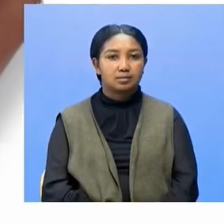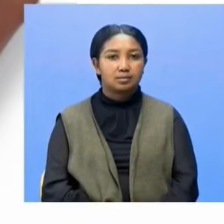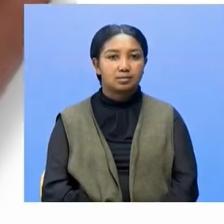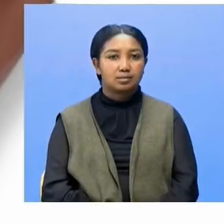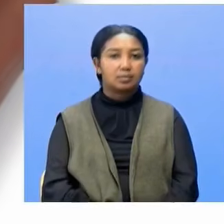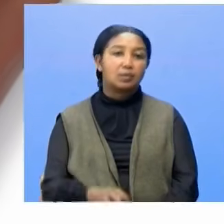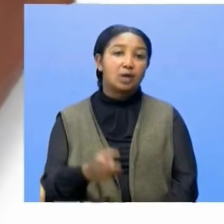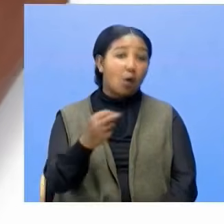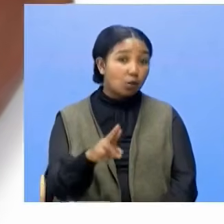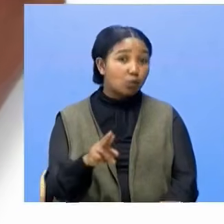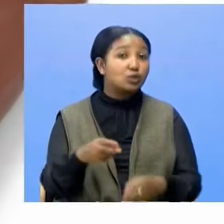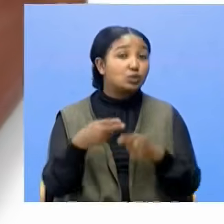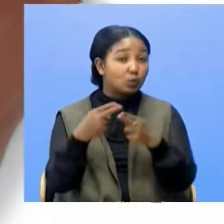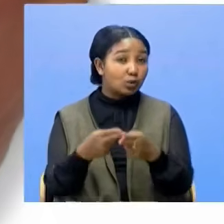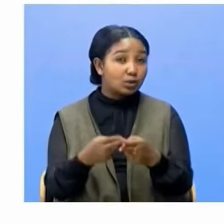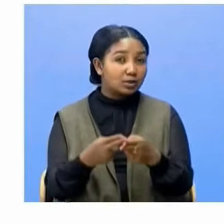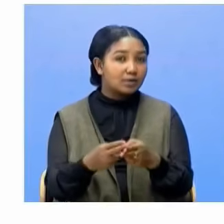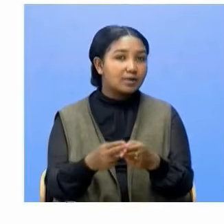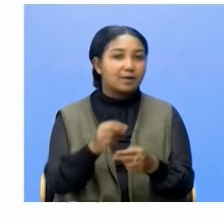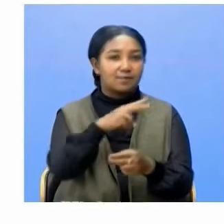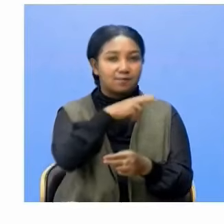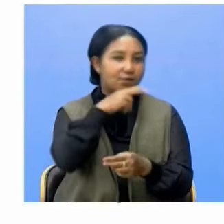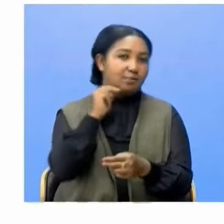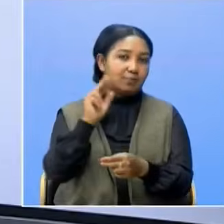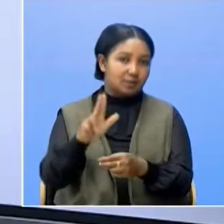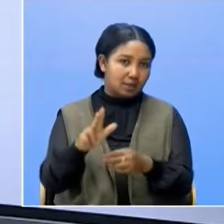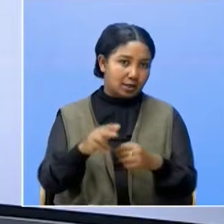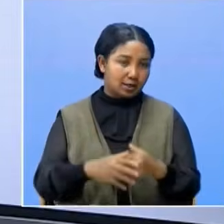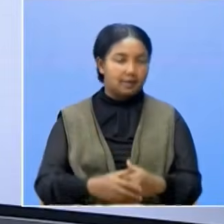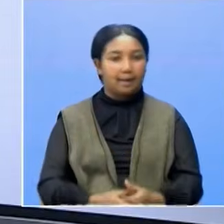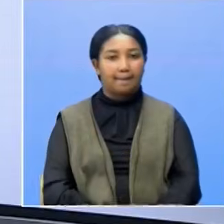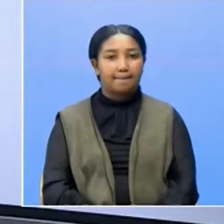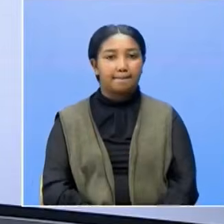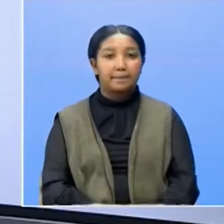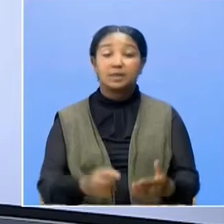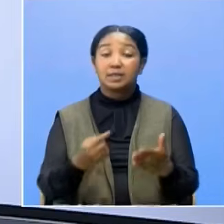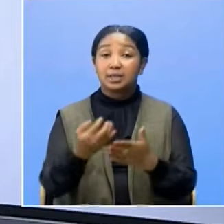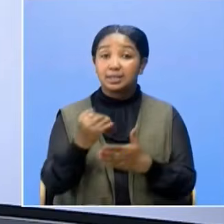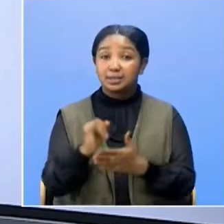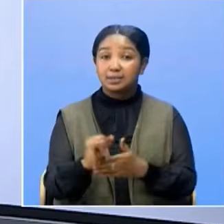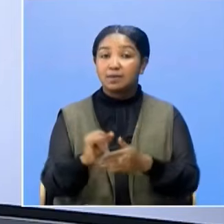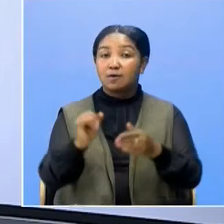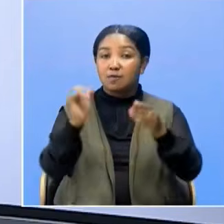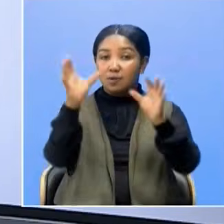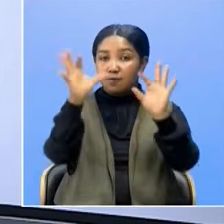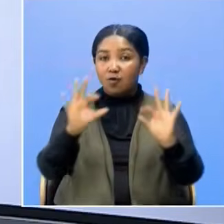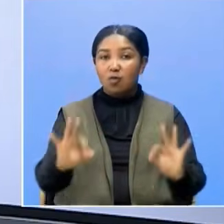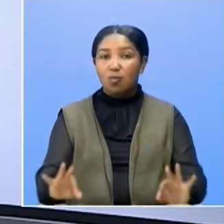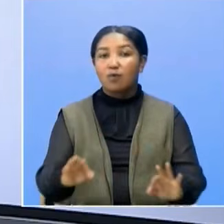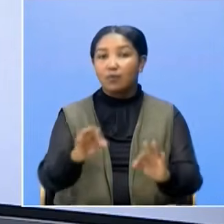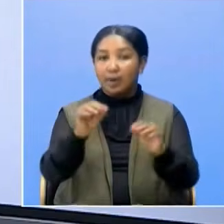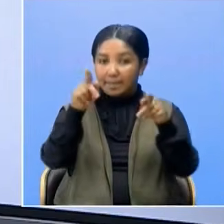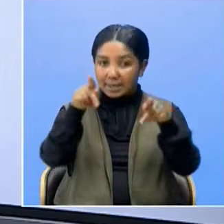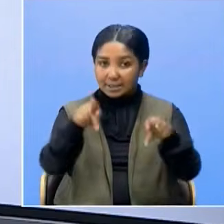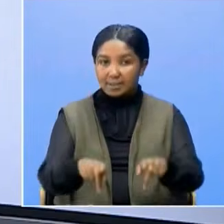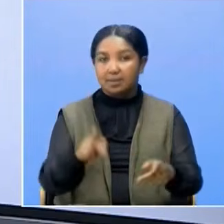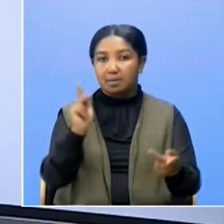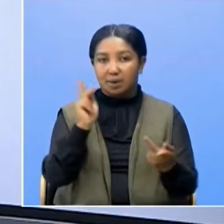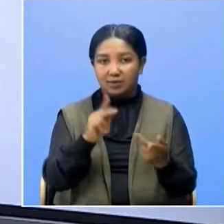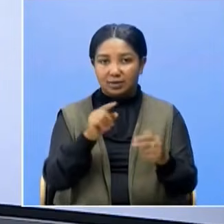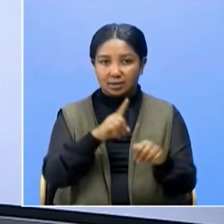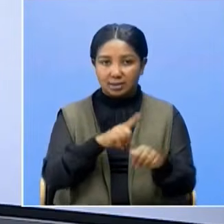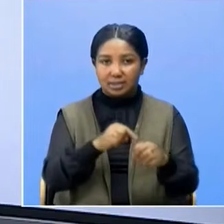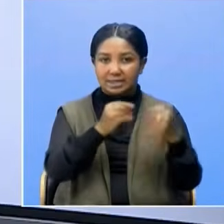Or which we call it verb 3. Okay? This is the form of the present perfect, which